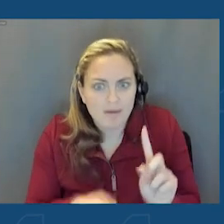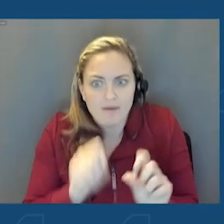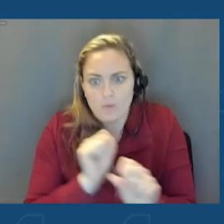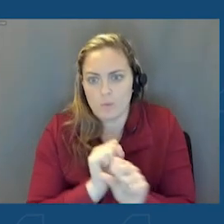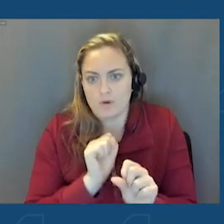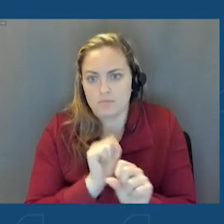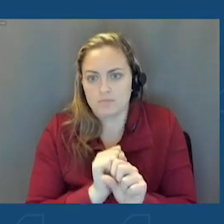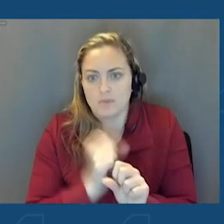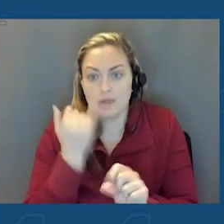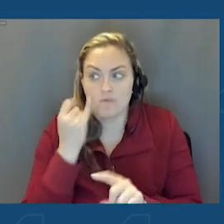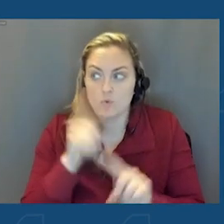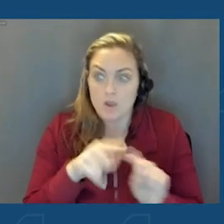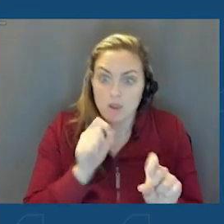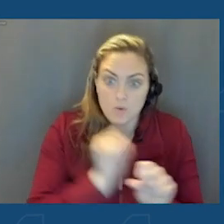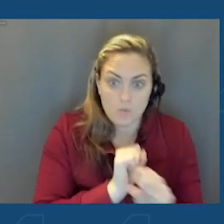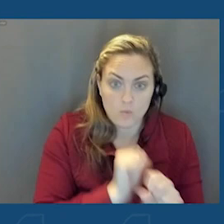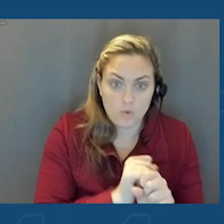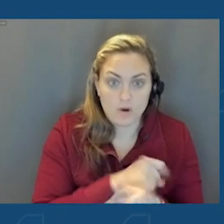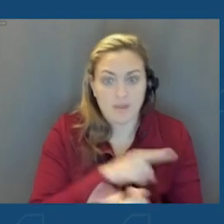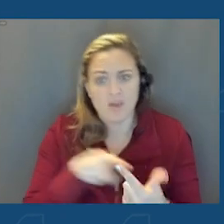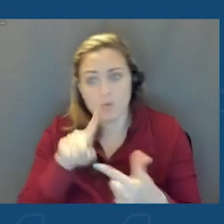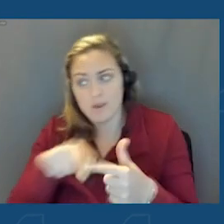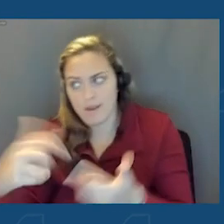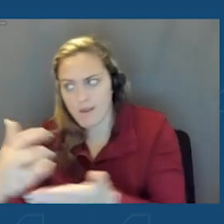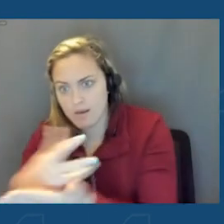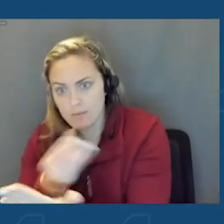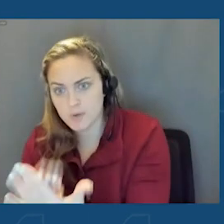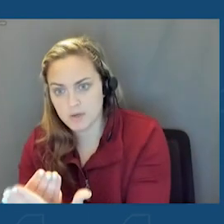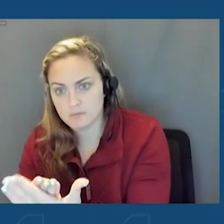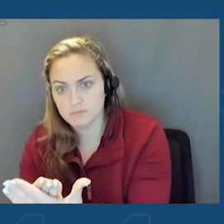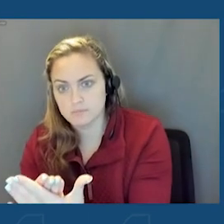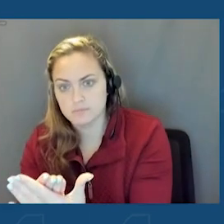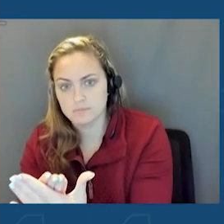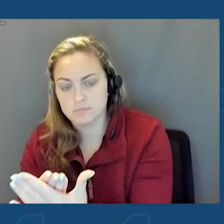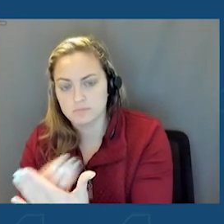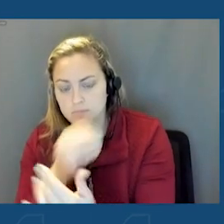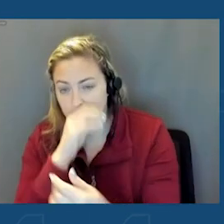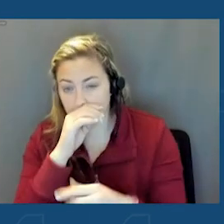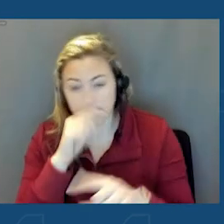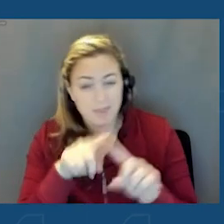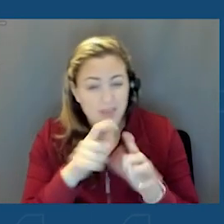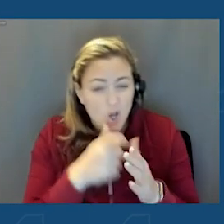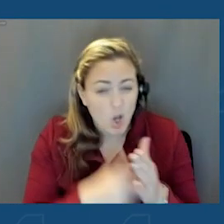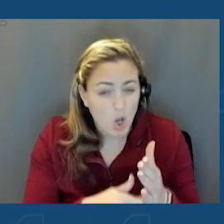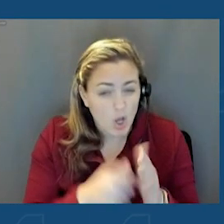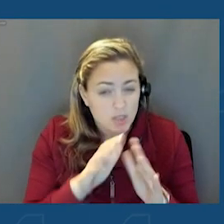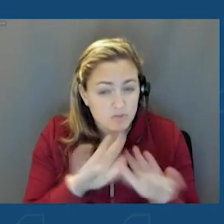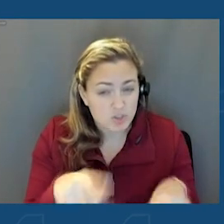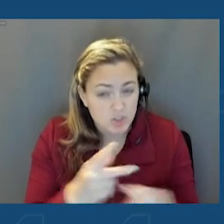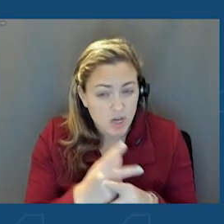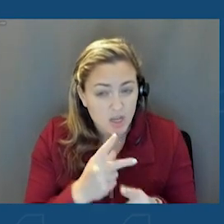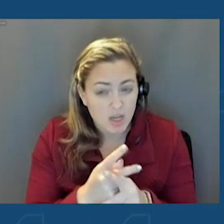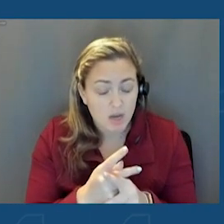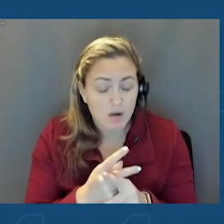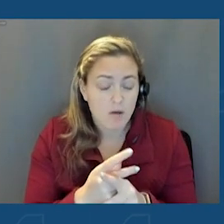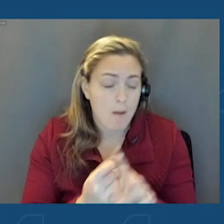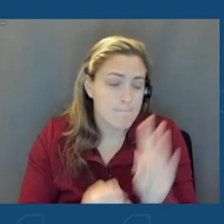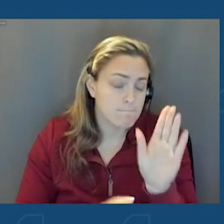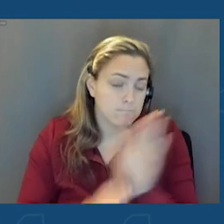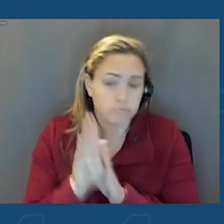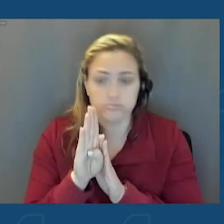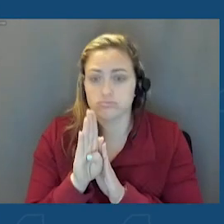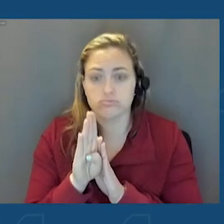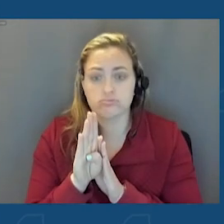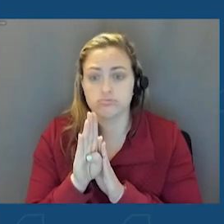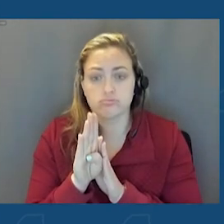if we can't work, we can't earn a living. But the cost of child care has been skyrocketing, right? Right